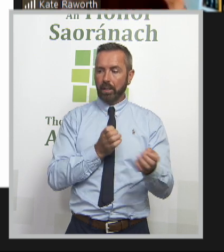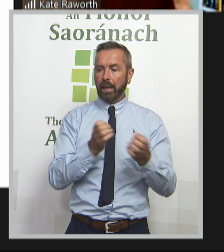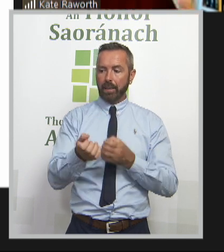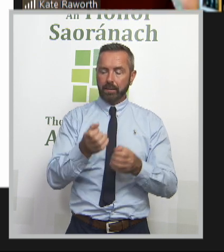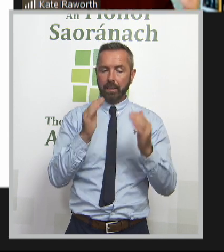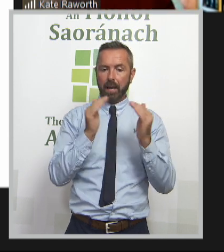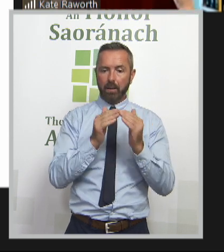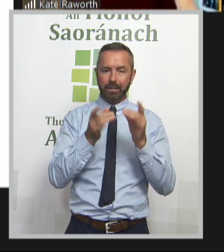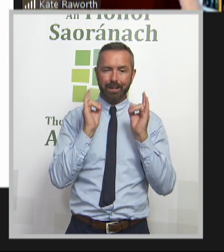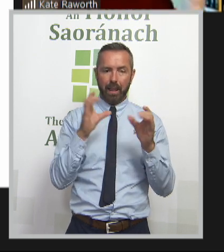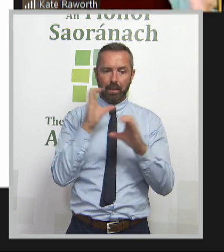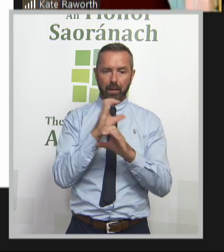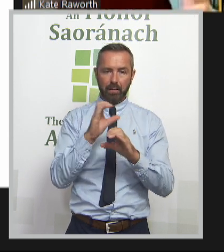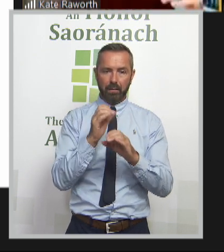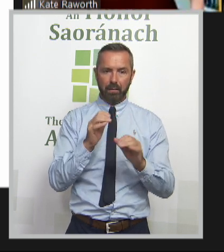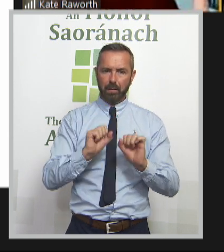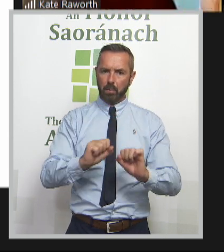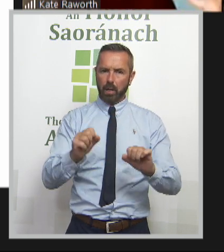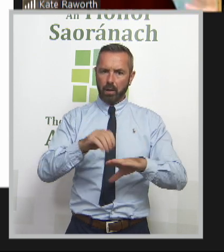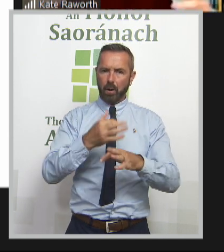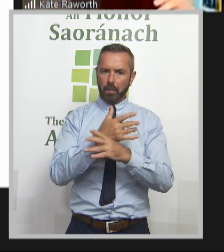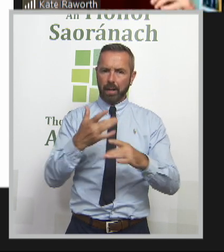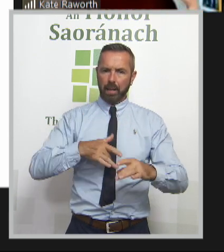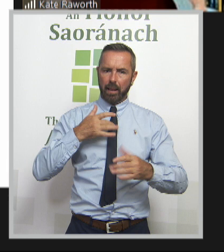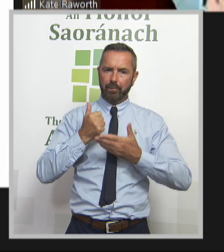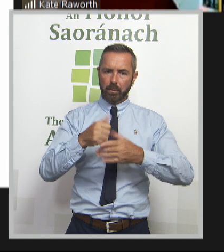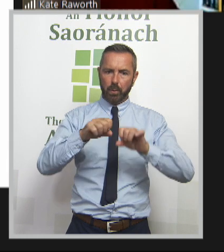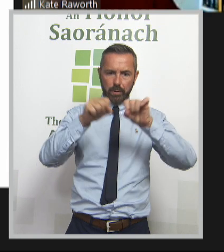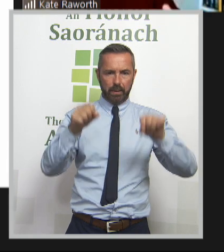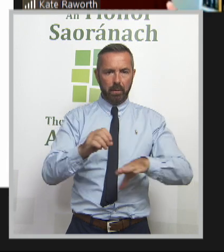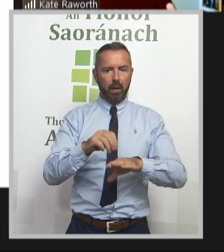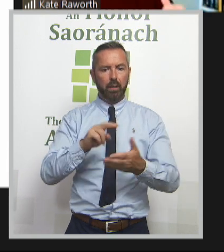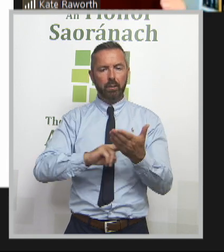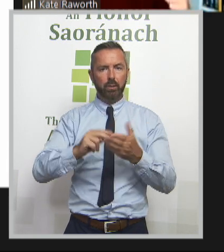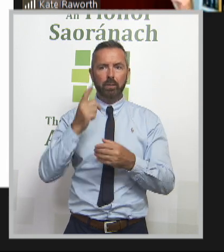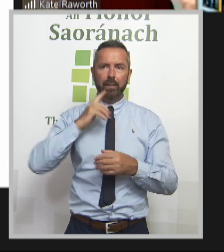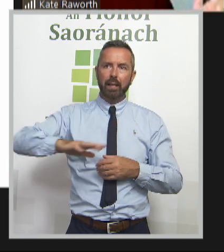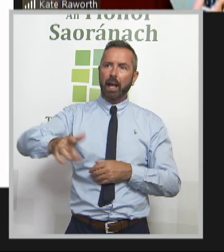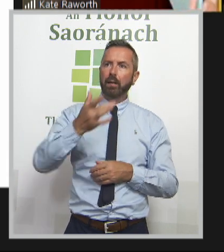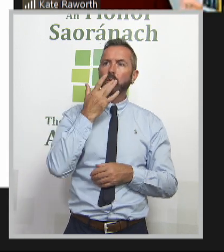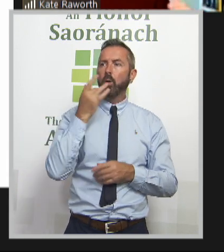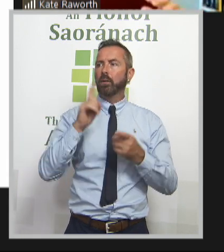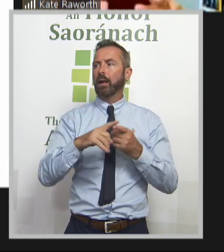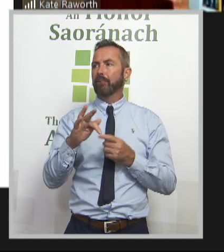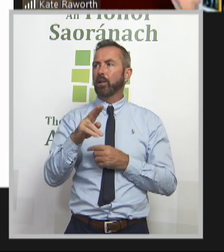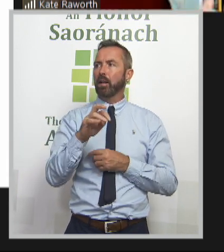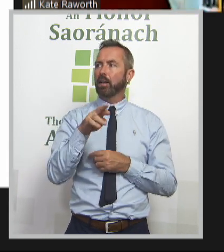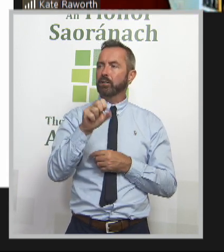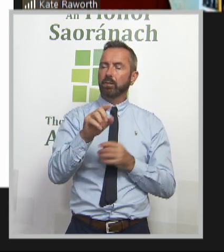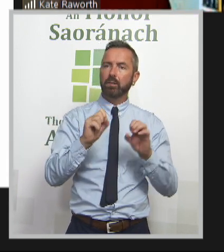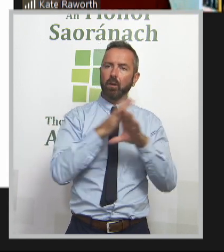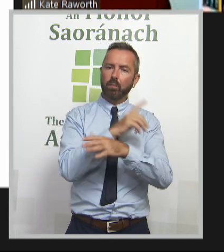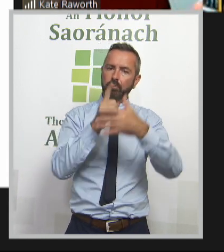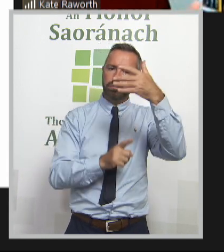puts pressure on many life supporting systems, on the climate, on our use of land and water, fertilizer, and all of